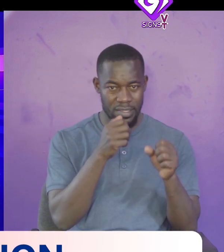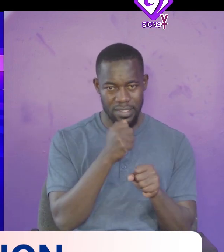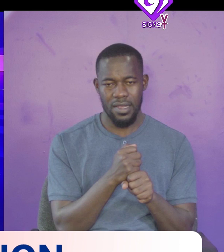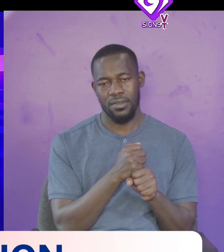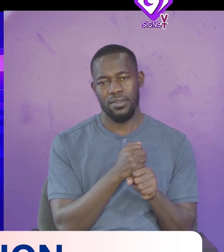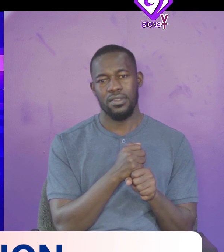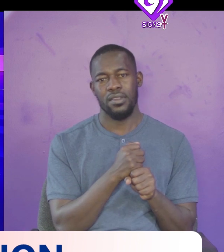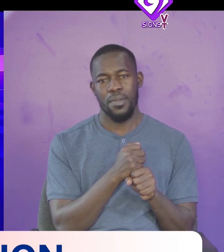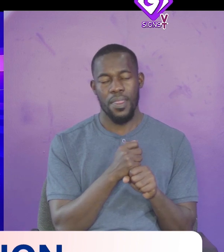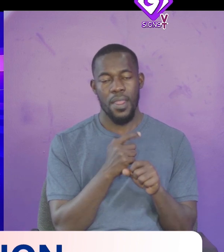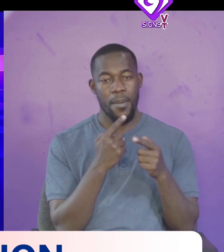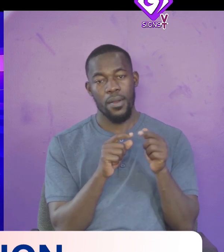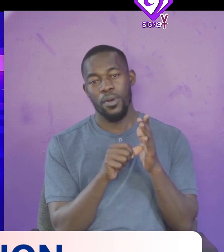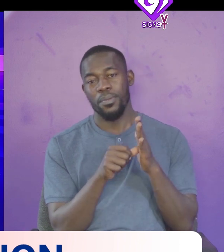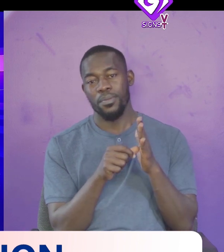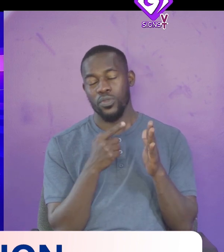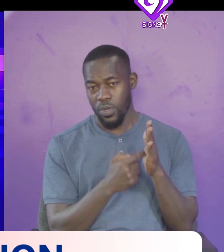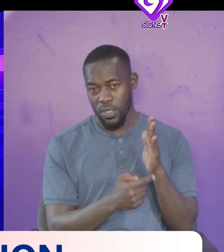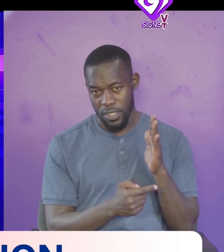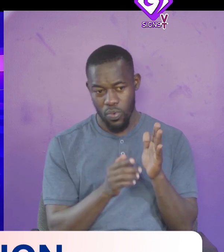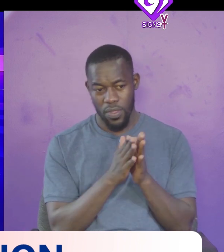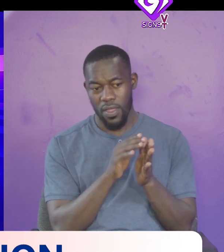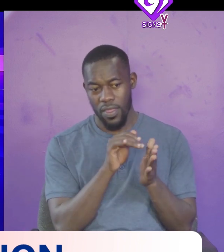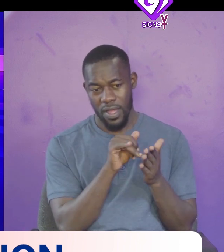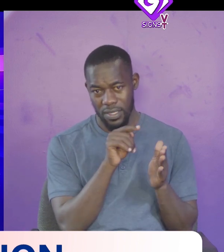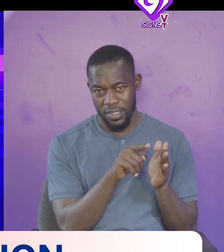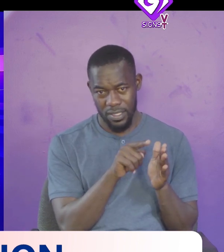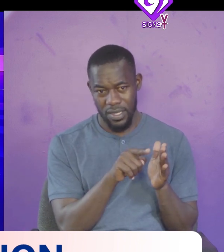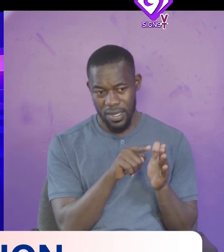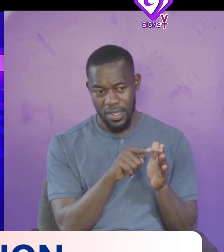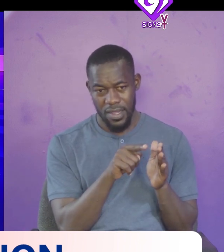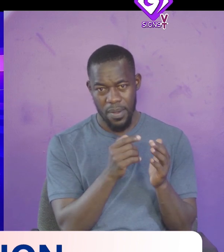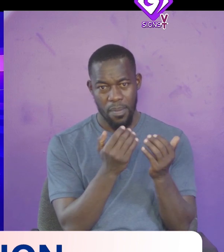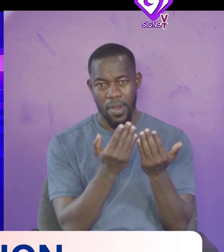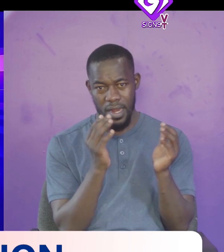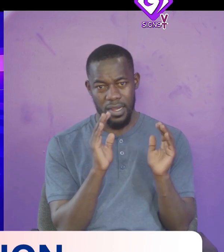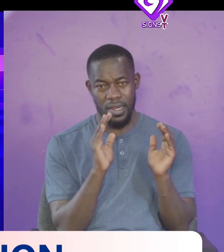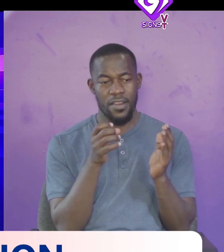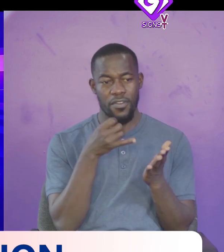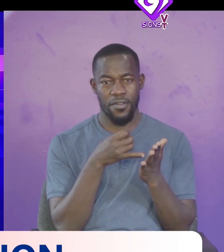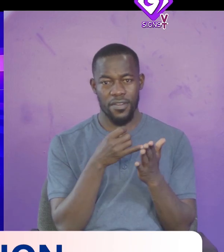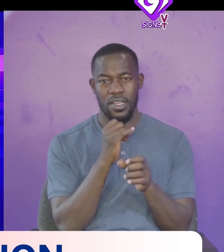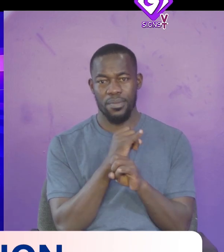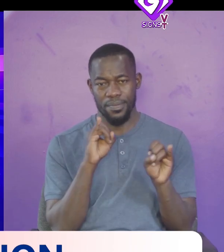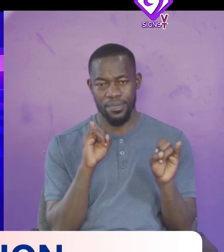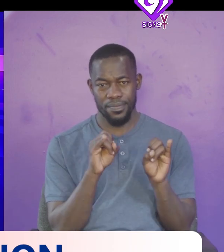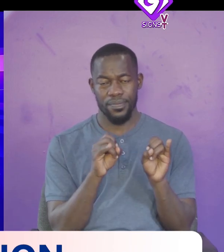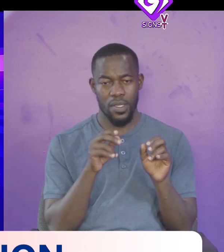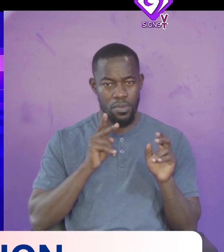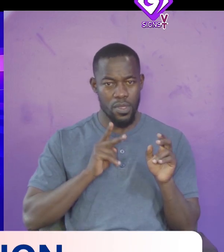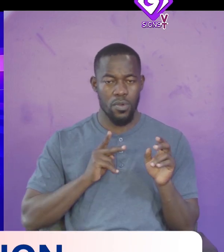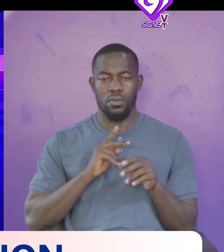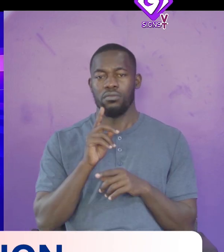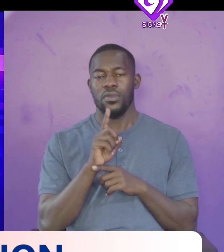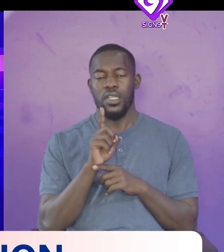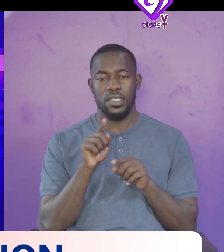But the issue that we had with this selection panel was that it did not include independent candidates. And then 5 out of 9 of